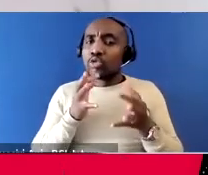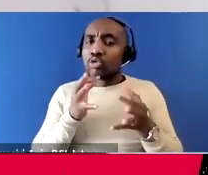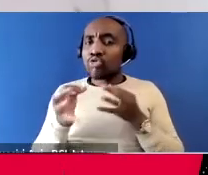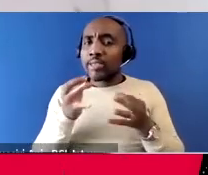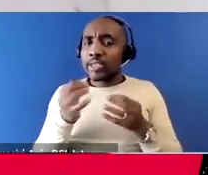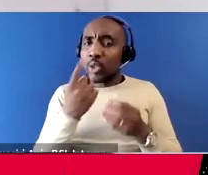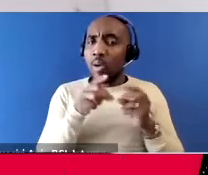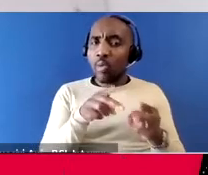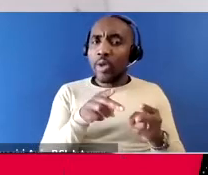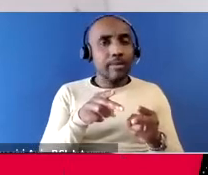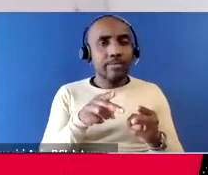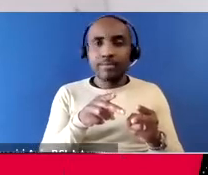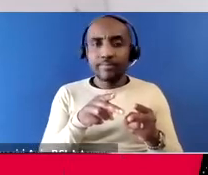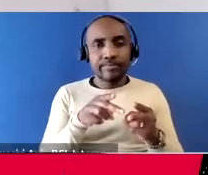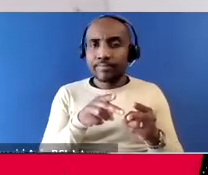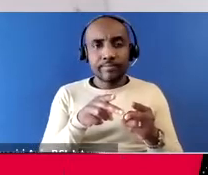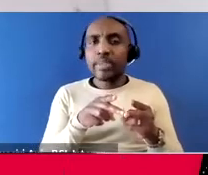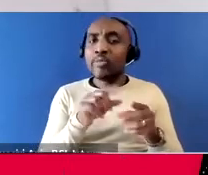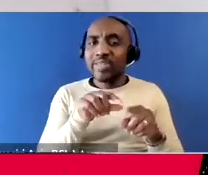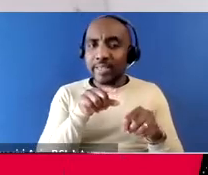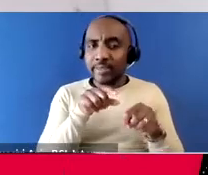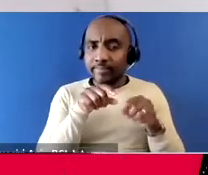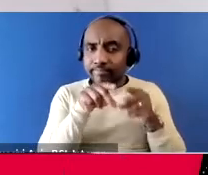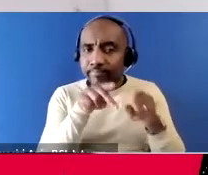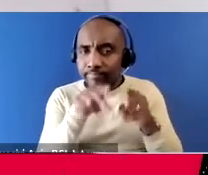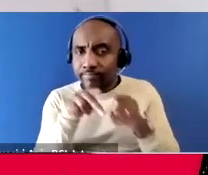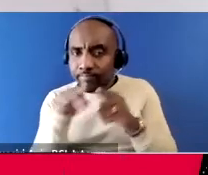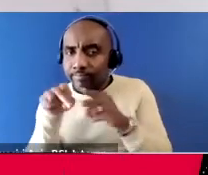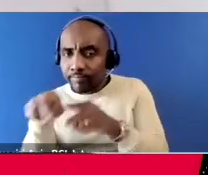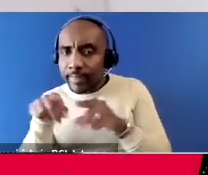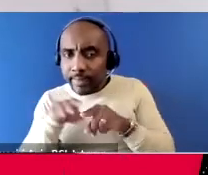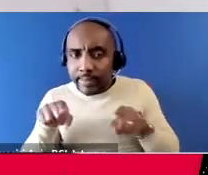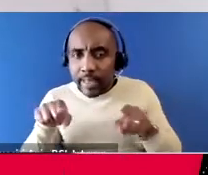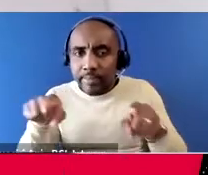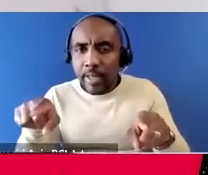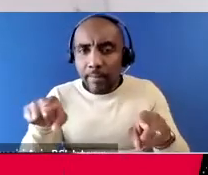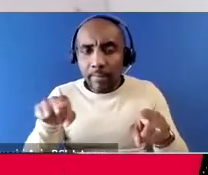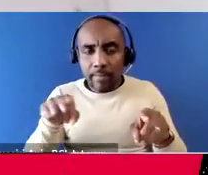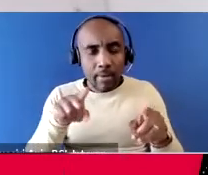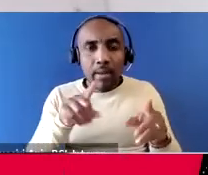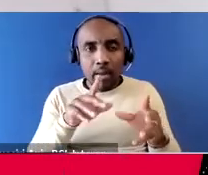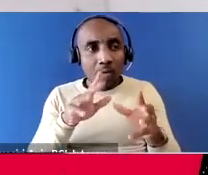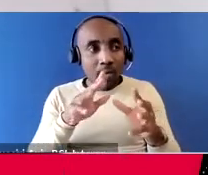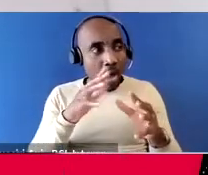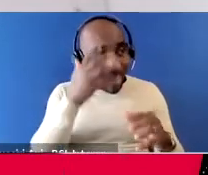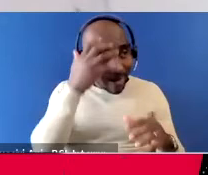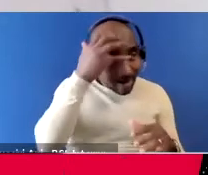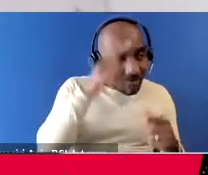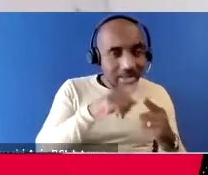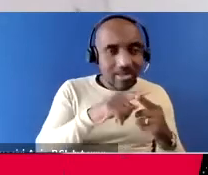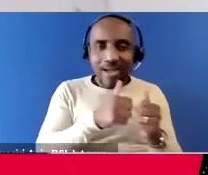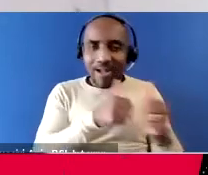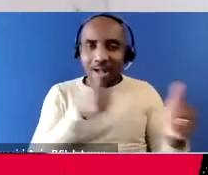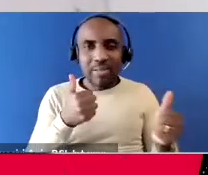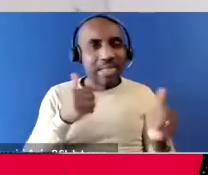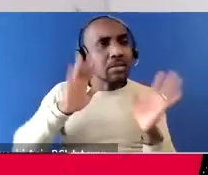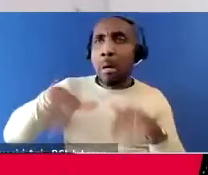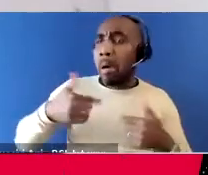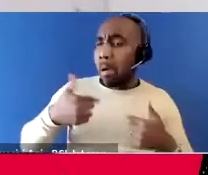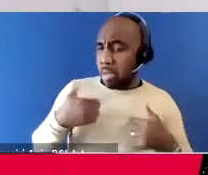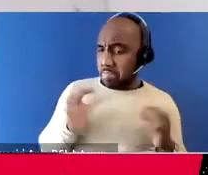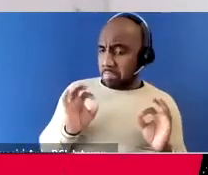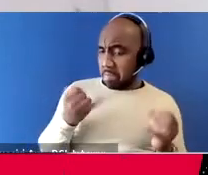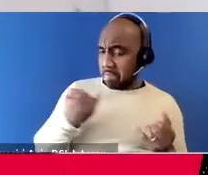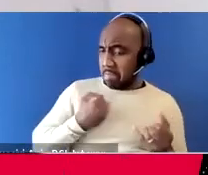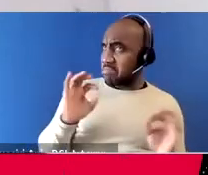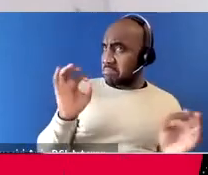there are a variety of actions that are being taken against both governments and companies that are trying to